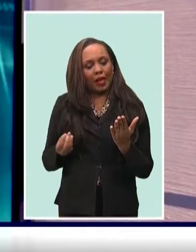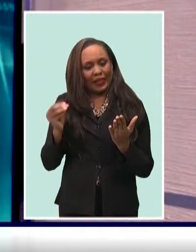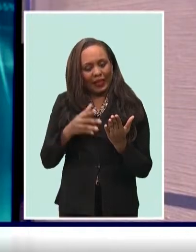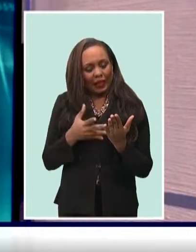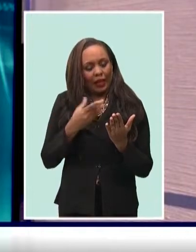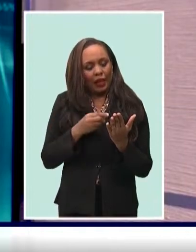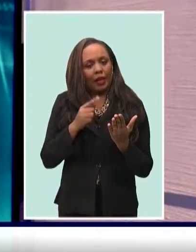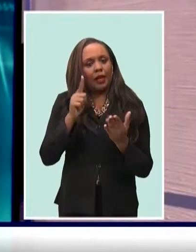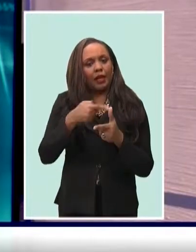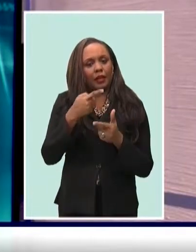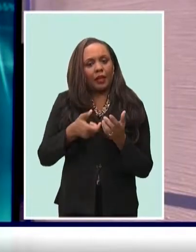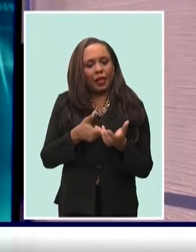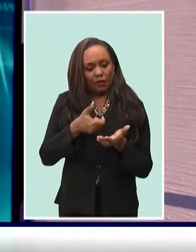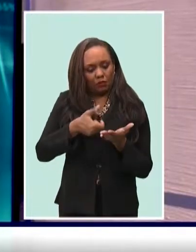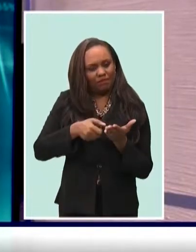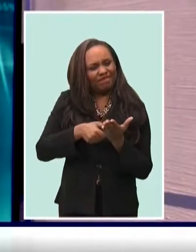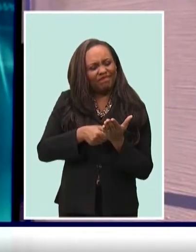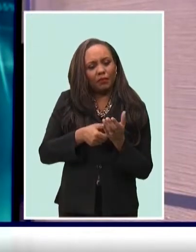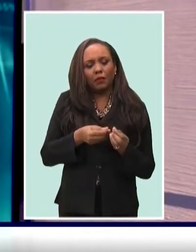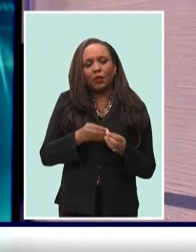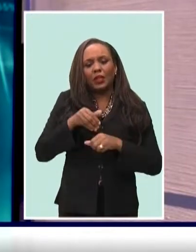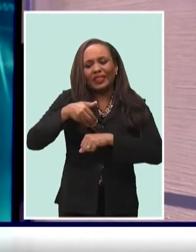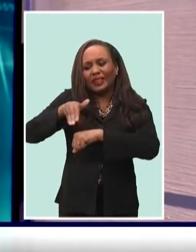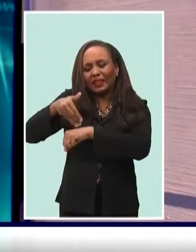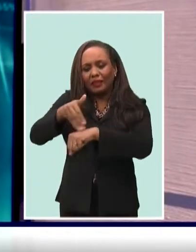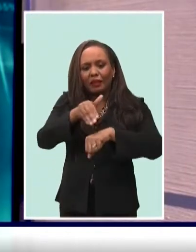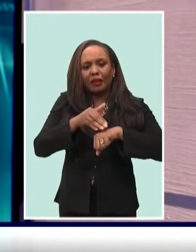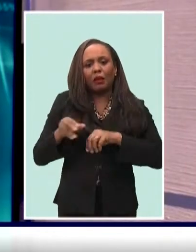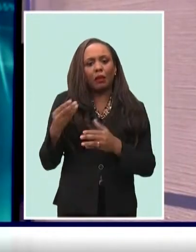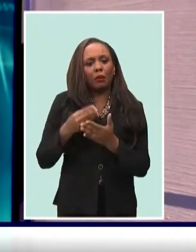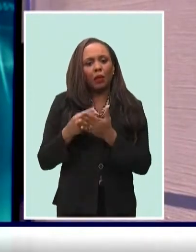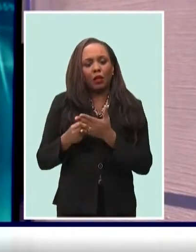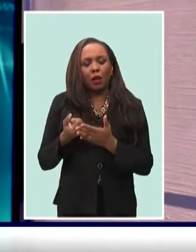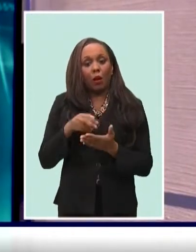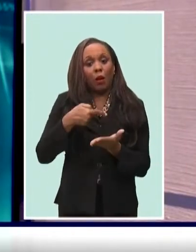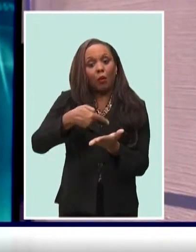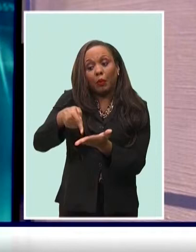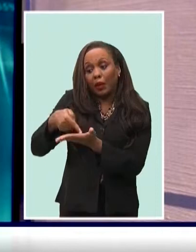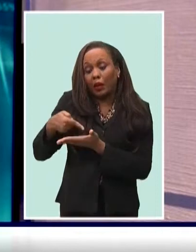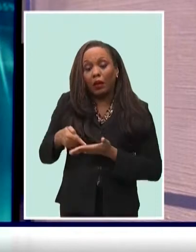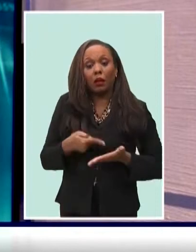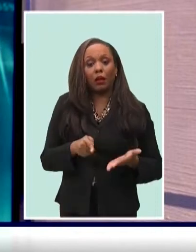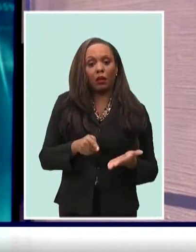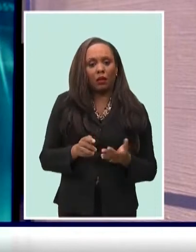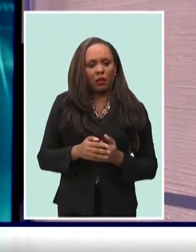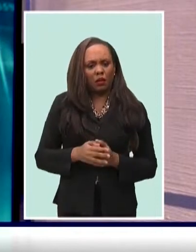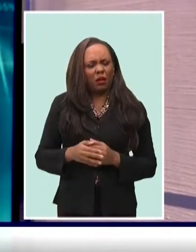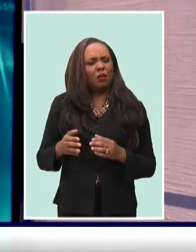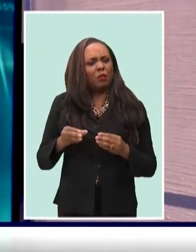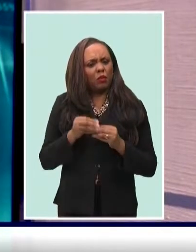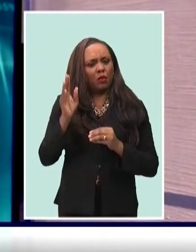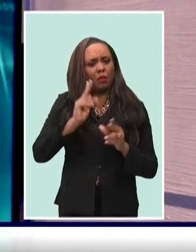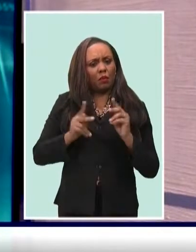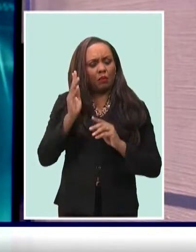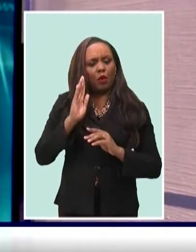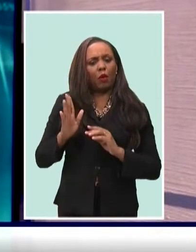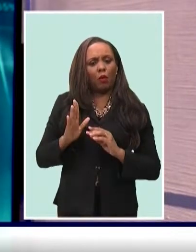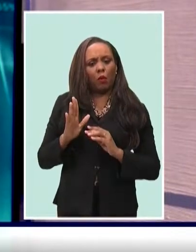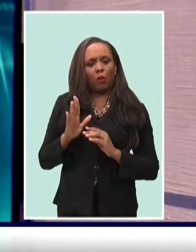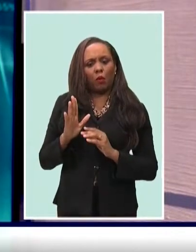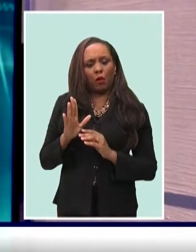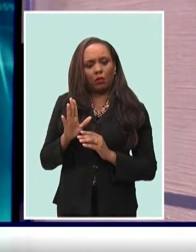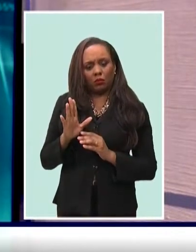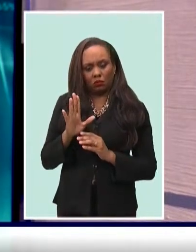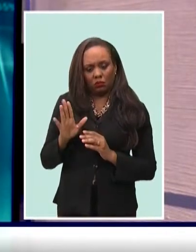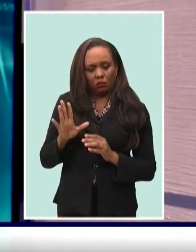2017. With scores of merchants already utilizing the app, Senator Adams says he expects even more will come on board as they start to